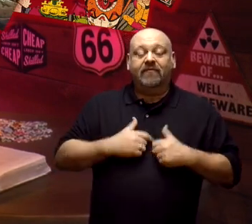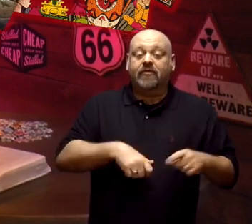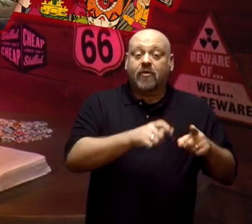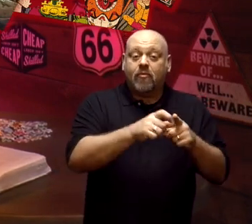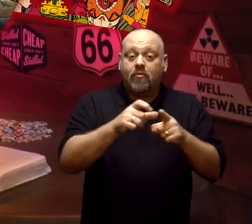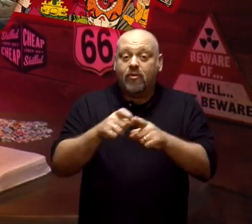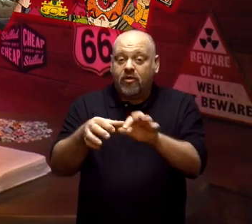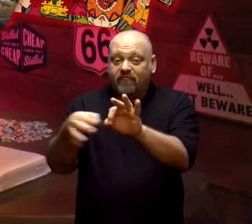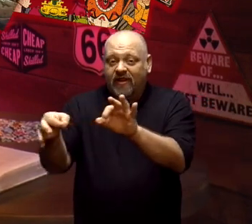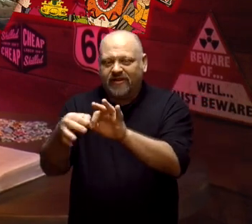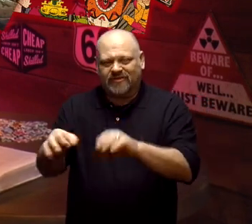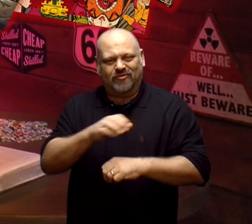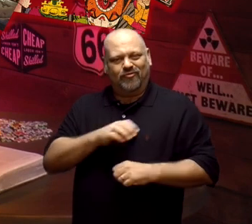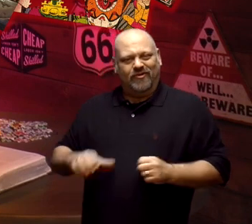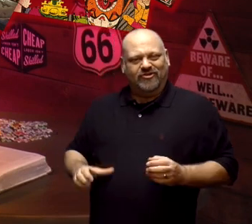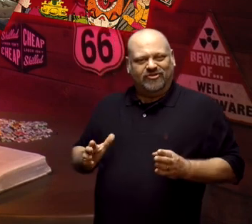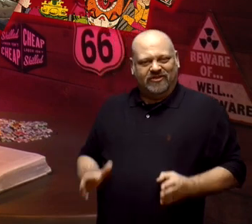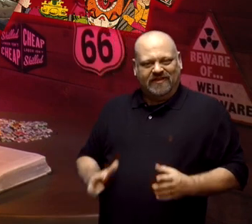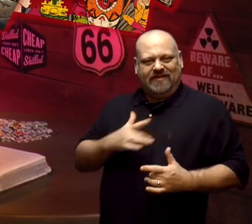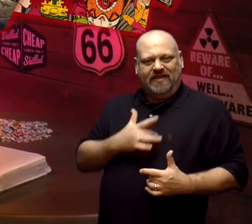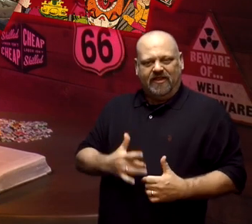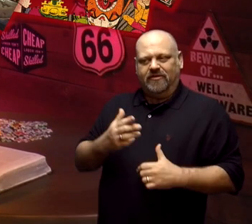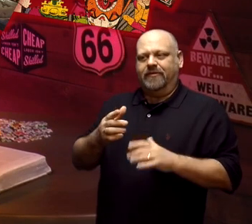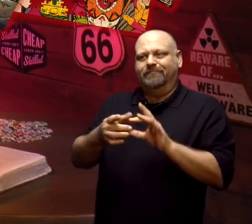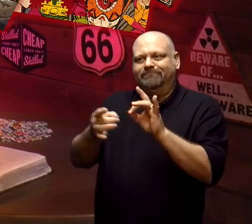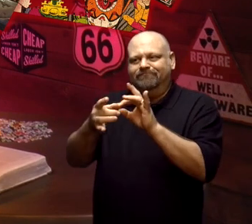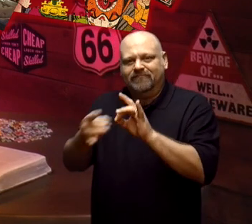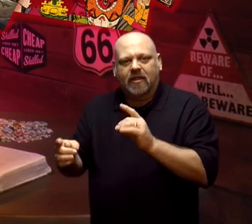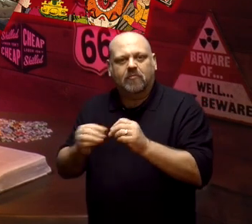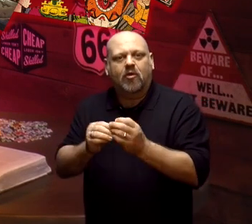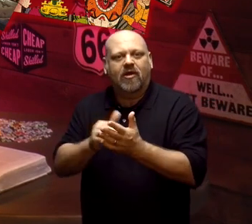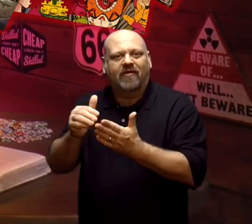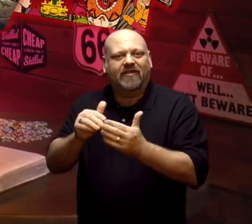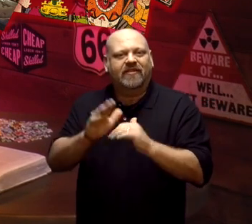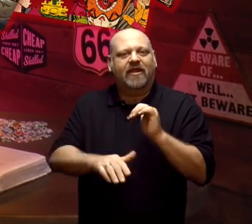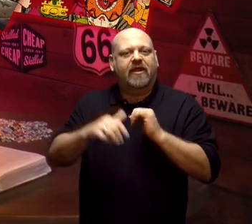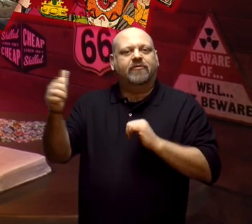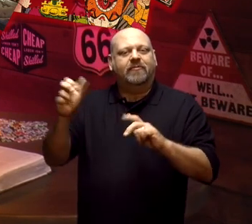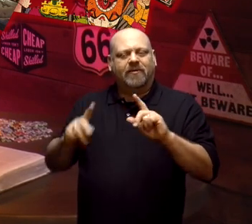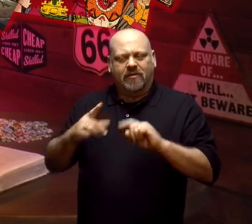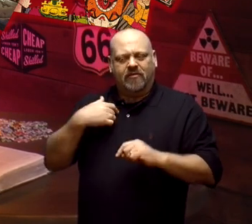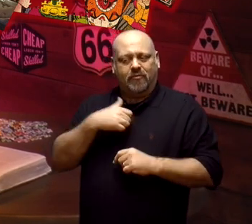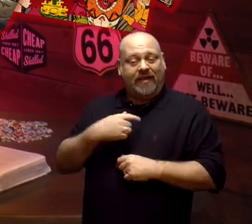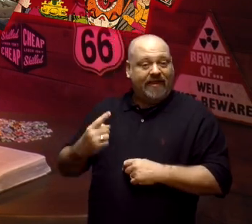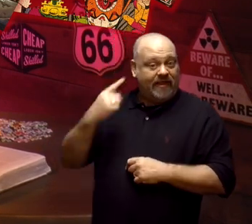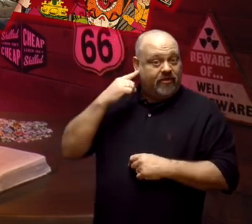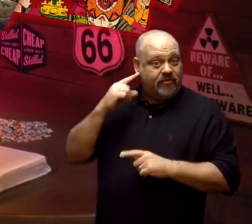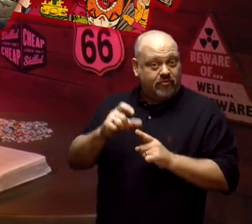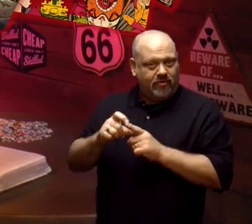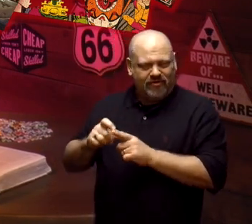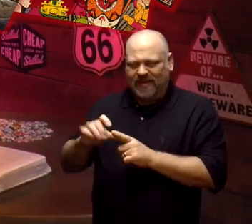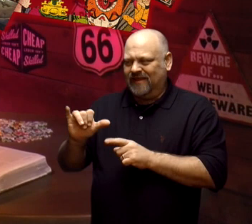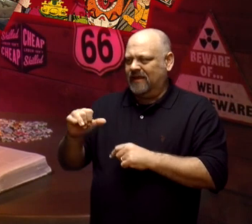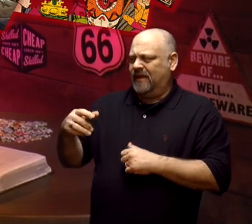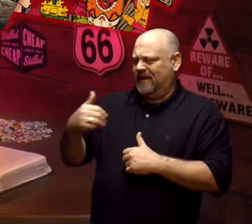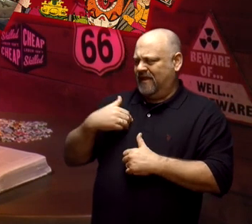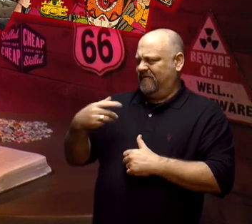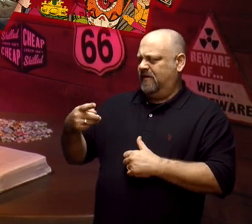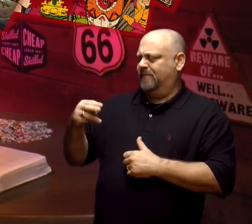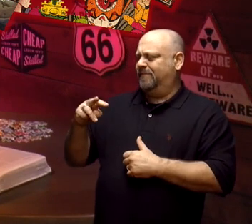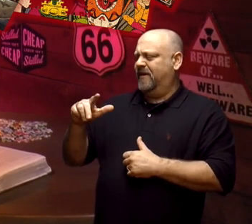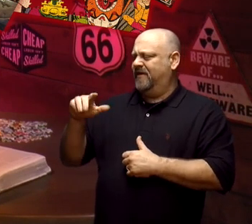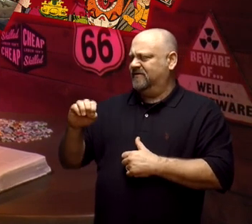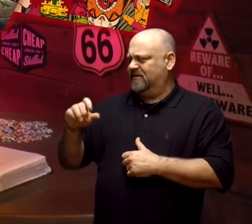that Christians tend to use more frequently than others. And when we hear those words, it's like holding a puzzle piece